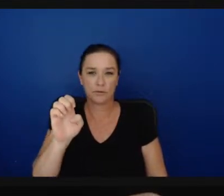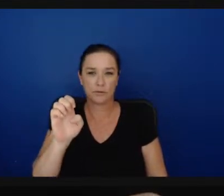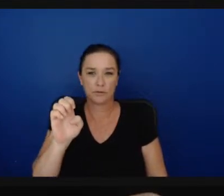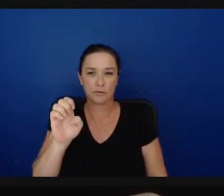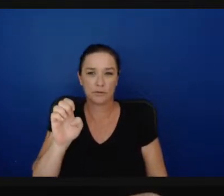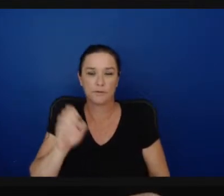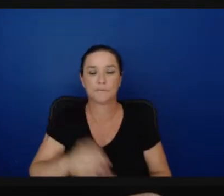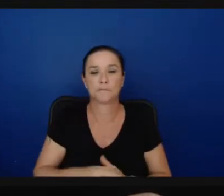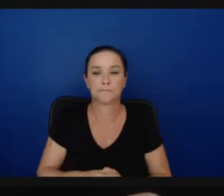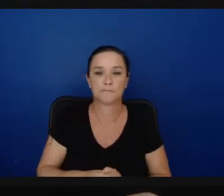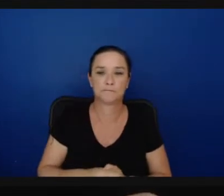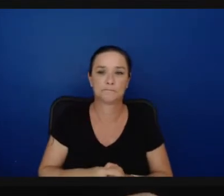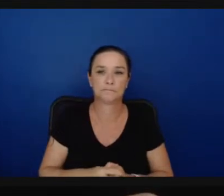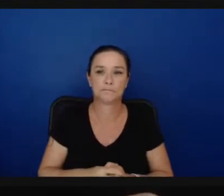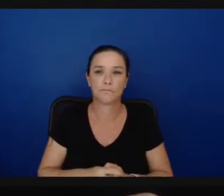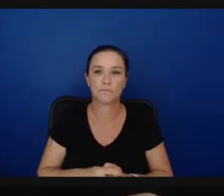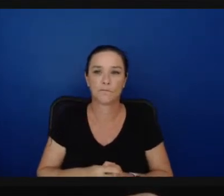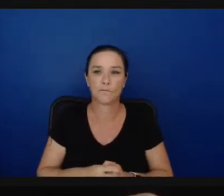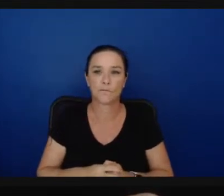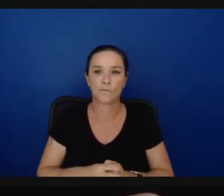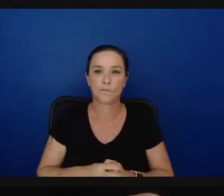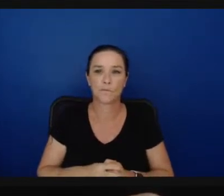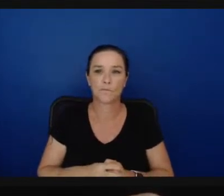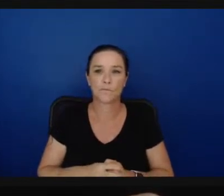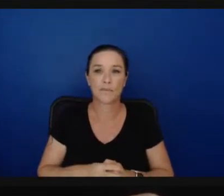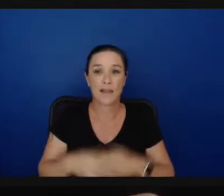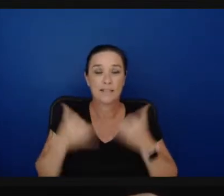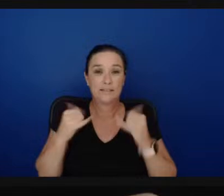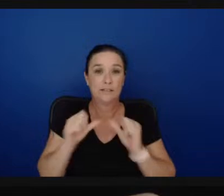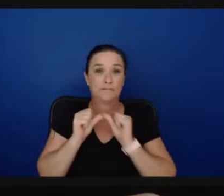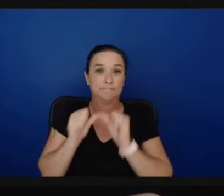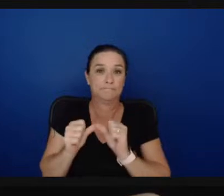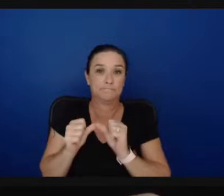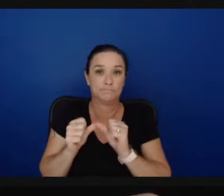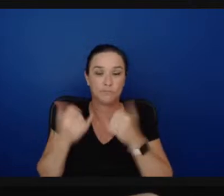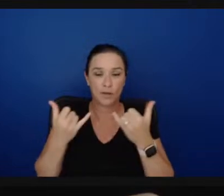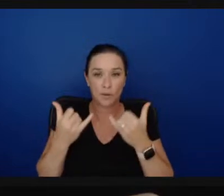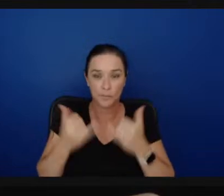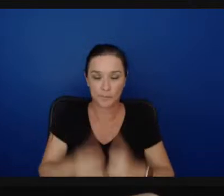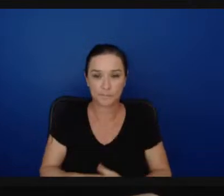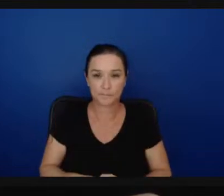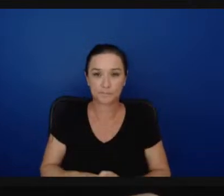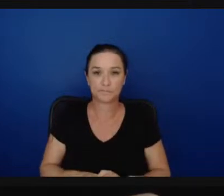up here. Right, and still ongoing strong.